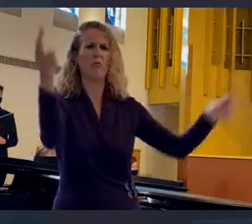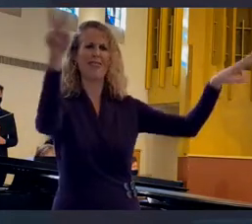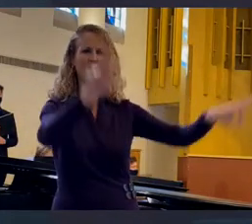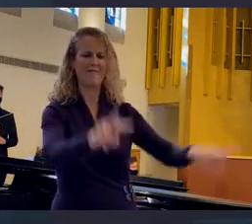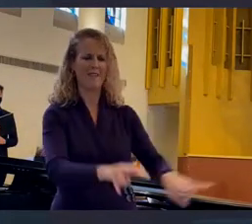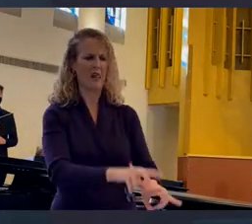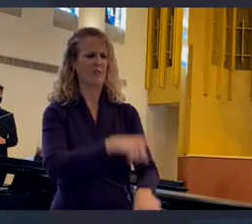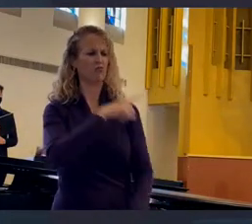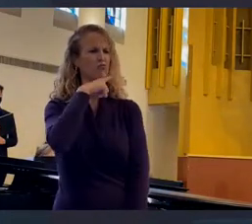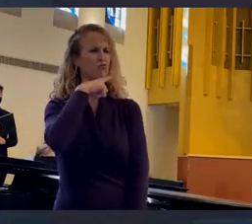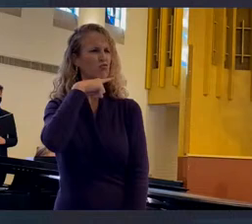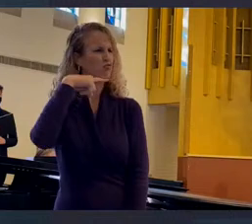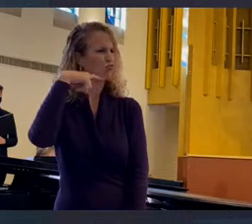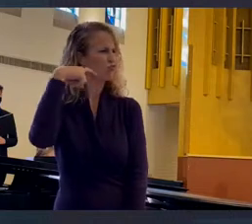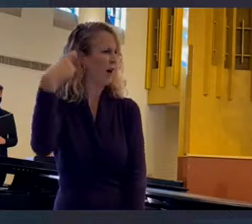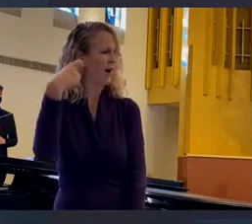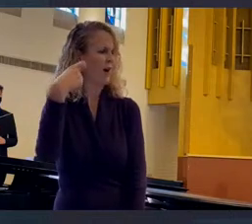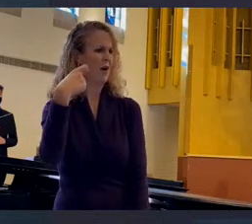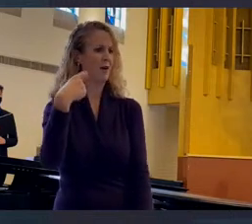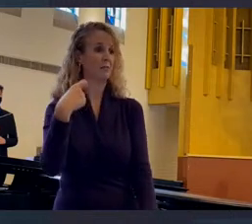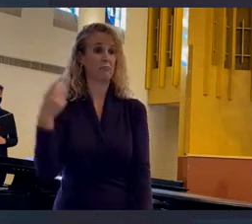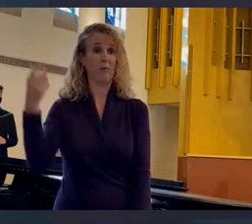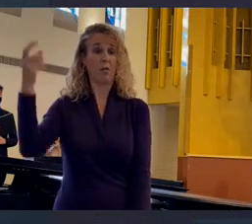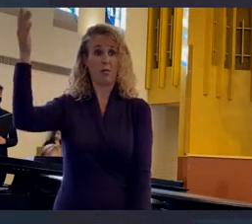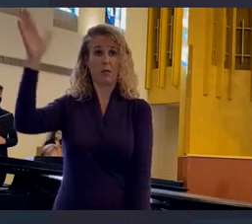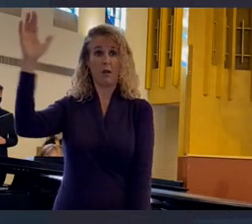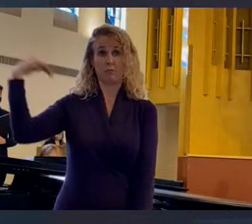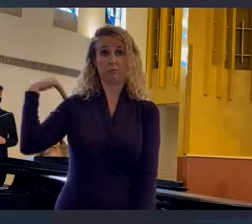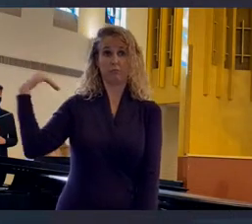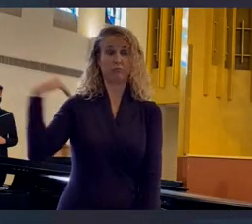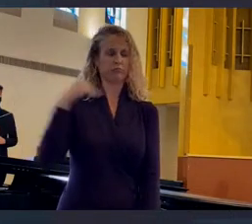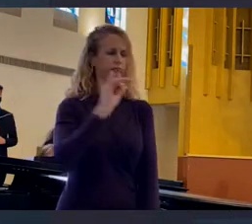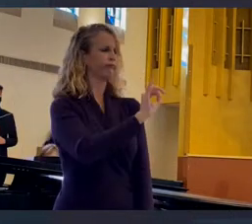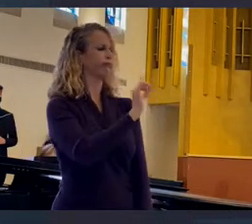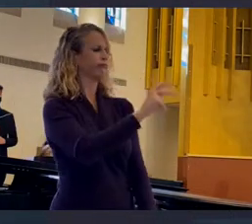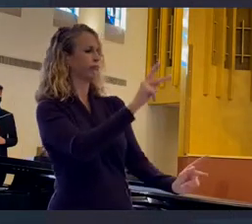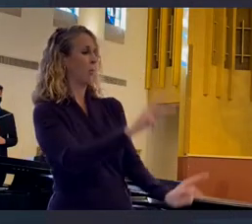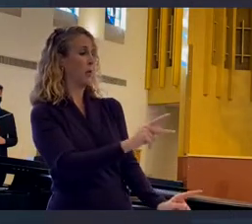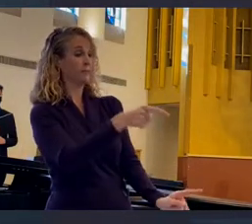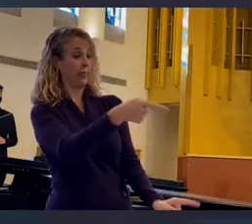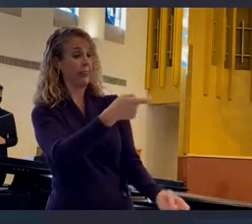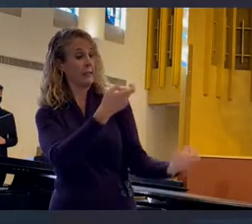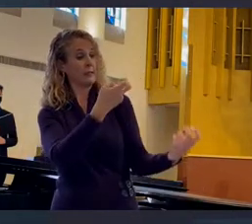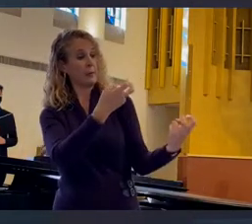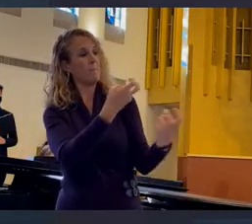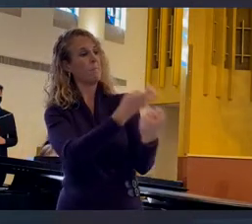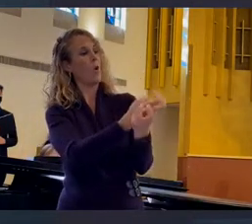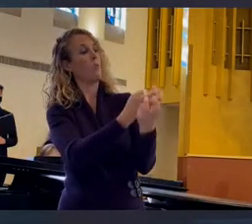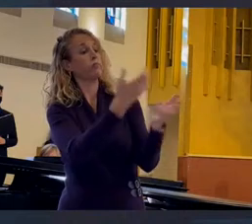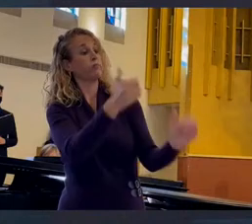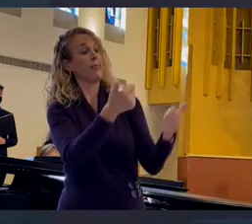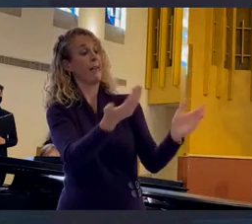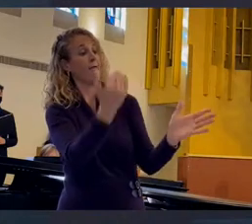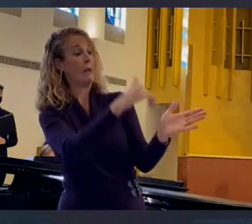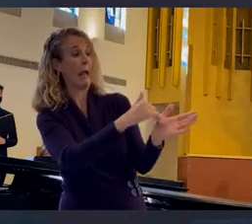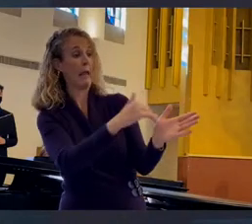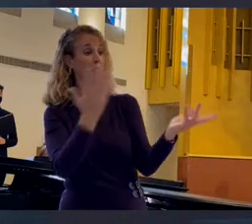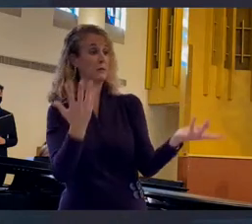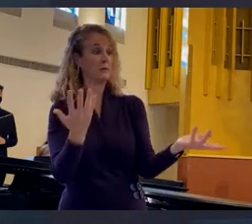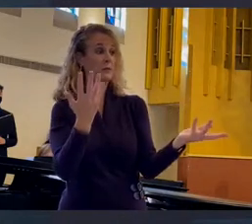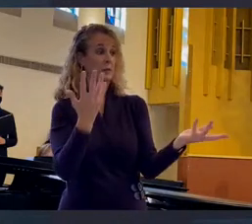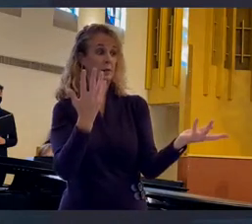and they were very dry. He said to me, O mortal, can these bones live again?